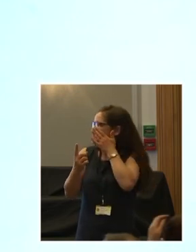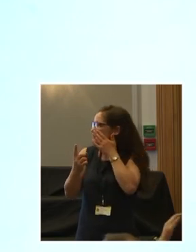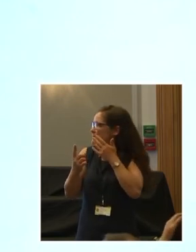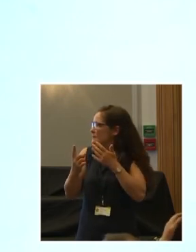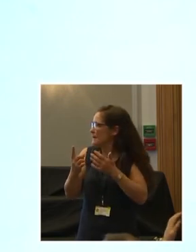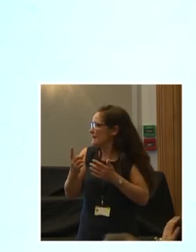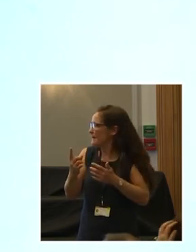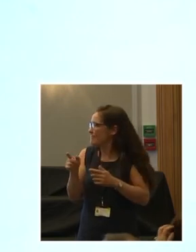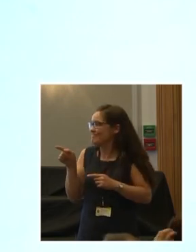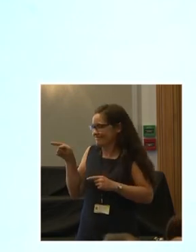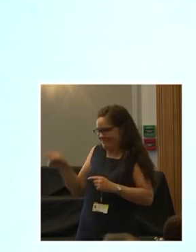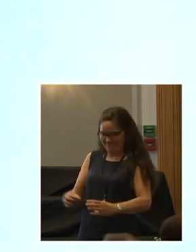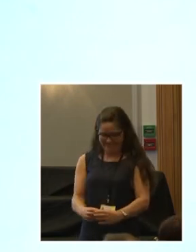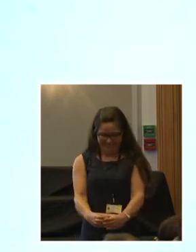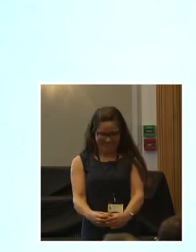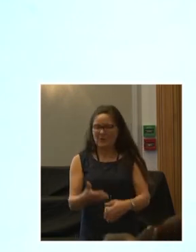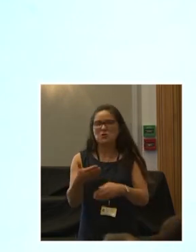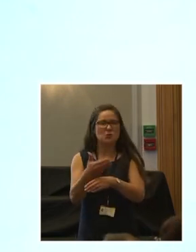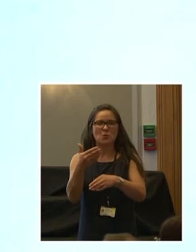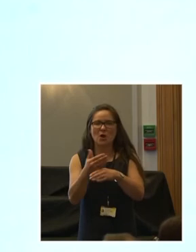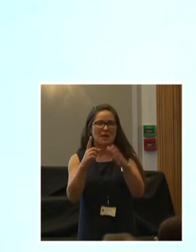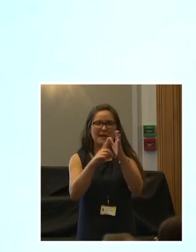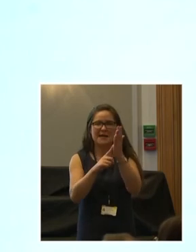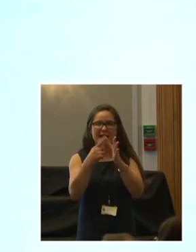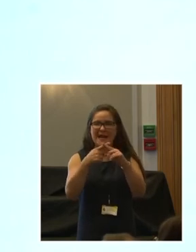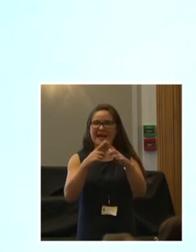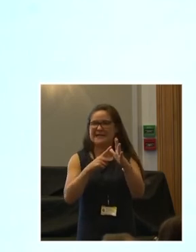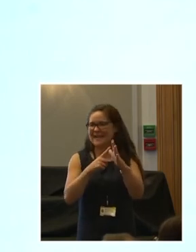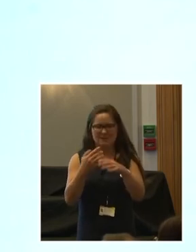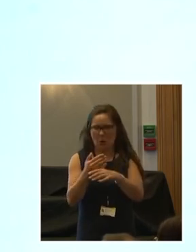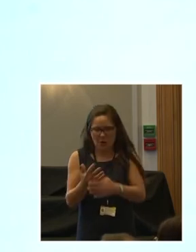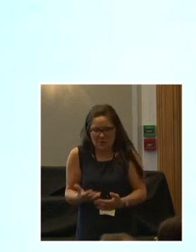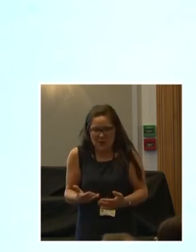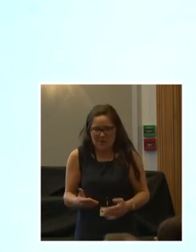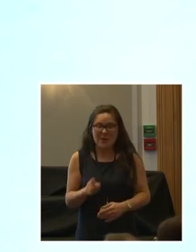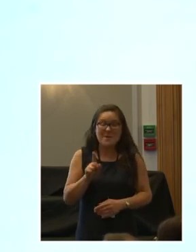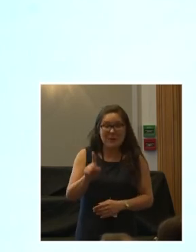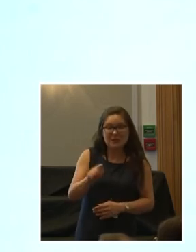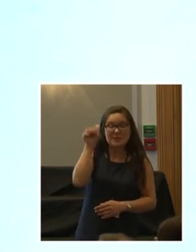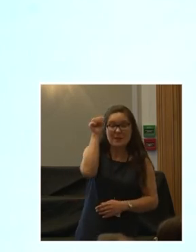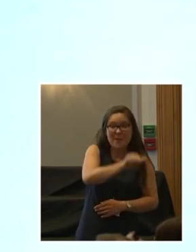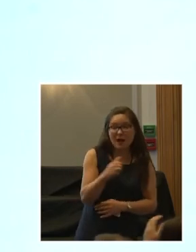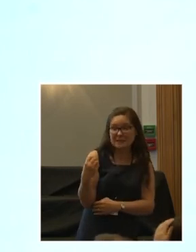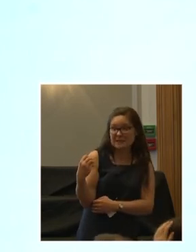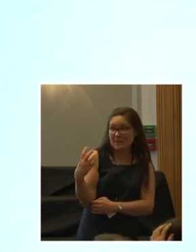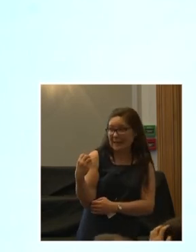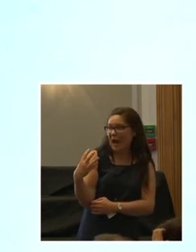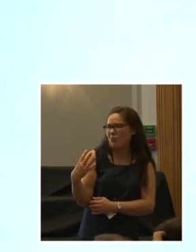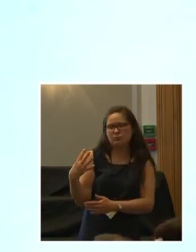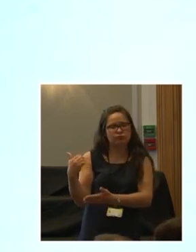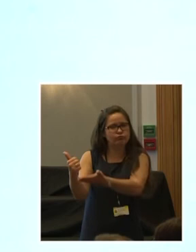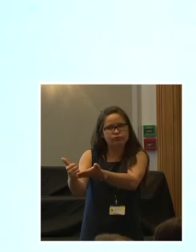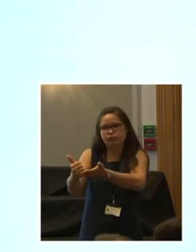wasn't working, the A-lady, and so I can say her name. So the smart speakers are a big advent in people's lives as well now. So I think what I'd also echo is